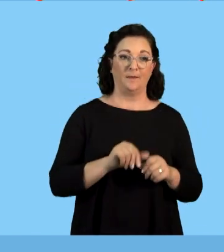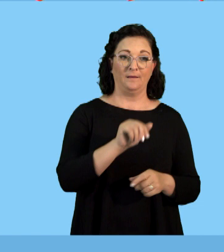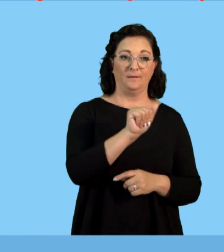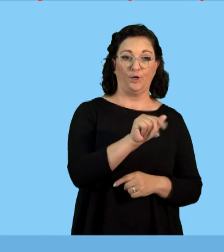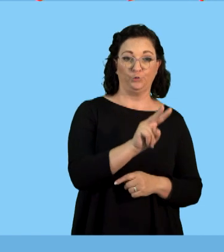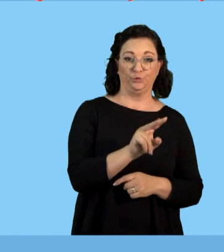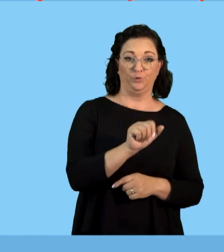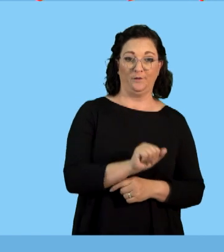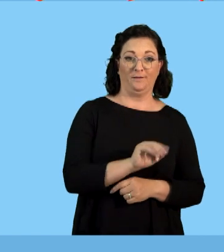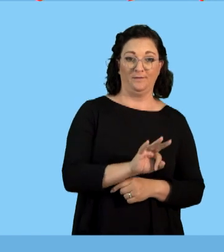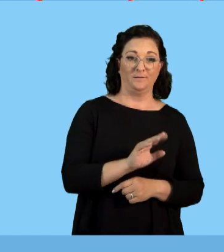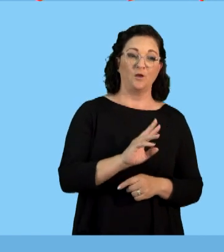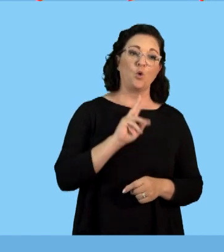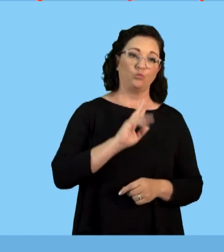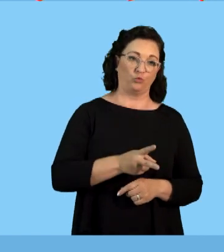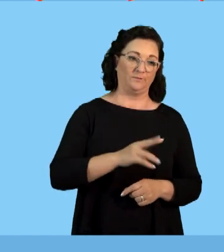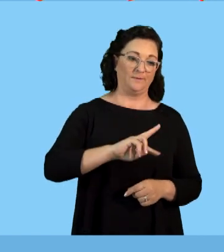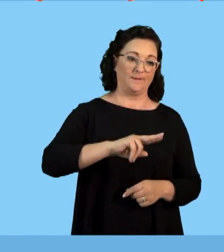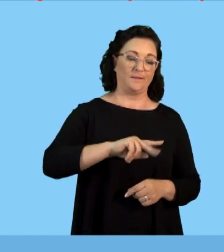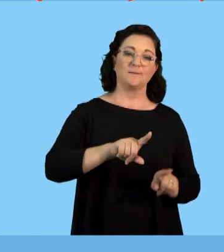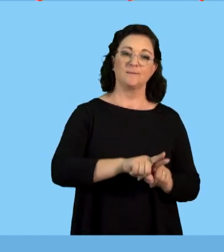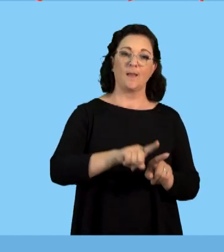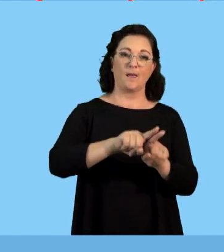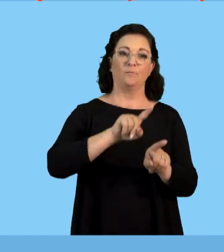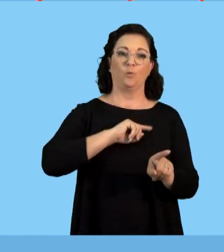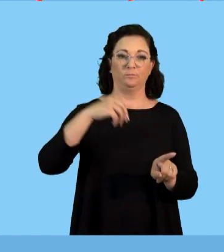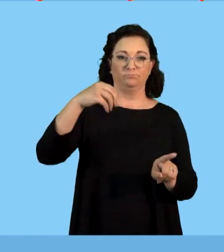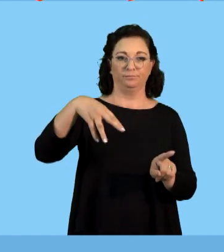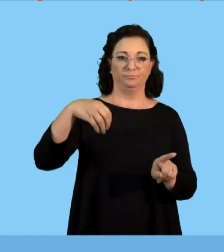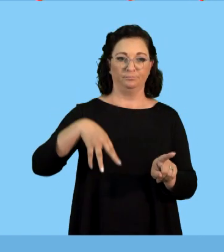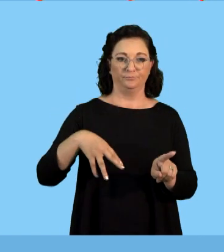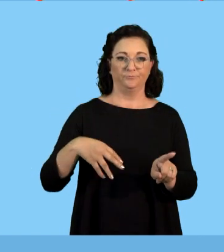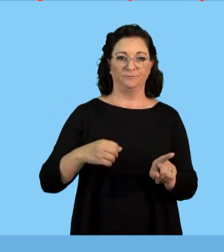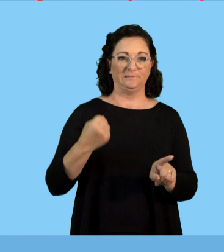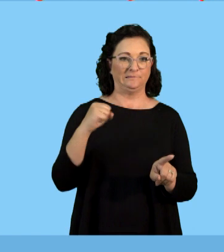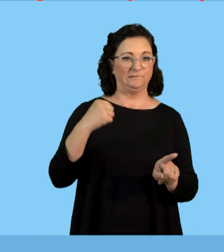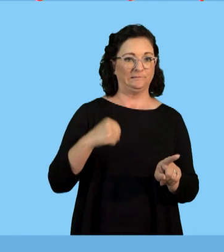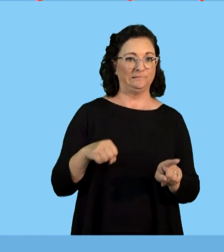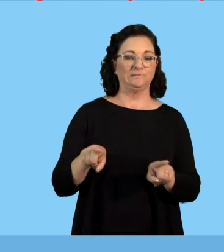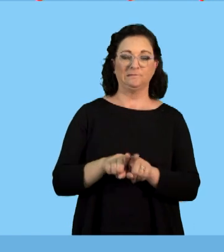is going to be equals to the current at A3. Remember, if the two resistors are identical.